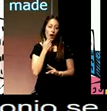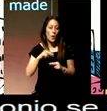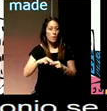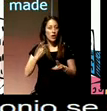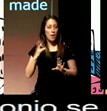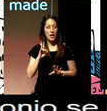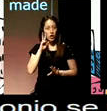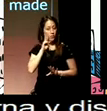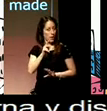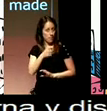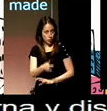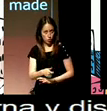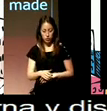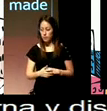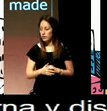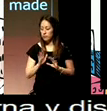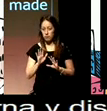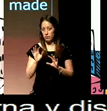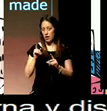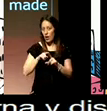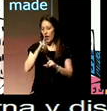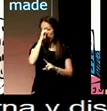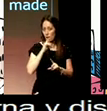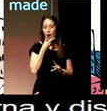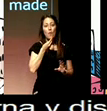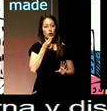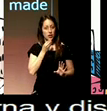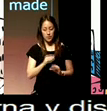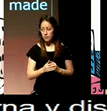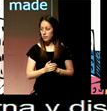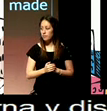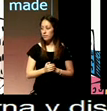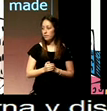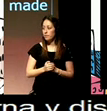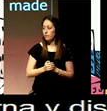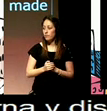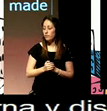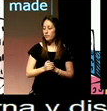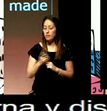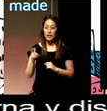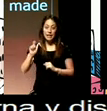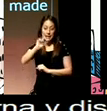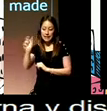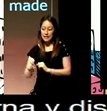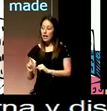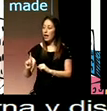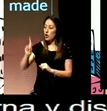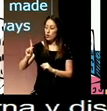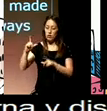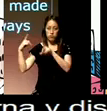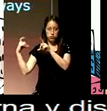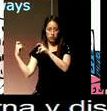Here we are in Brescia, in the north of Italy, and walkways are on the ancient Roman